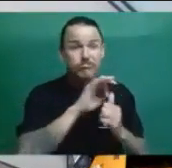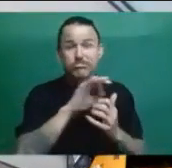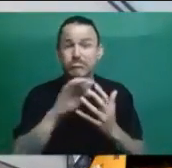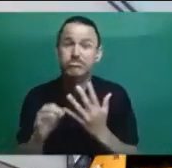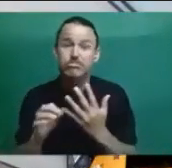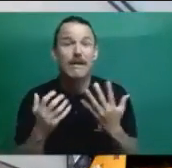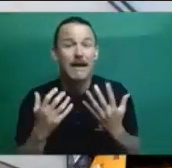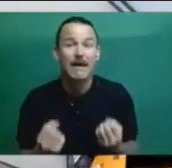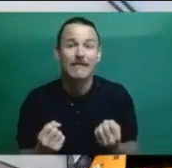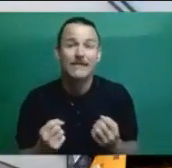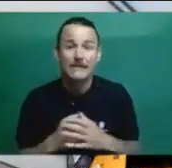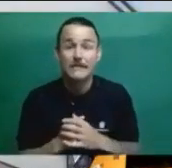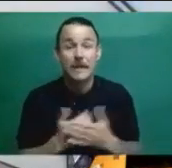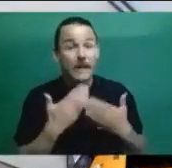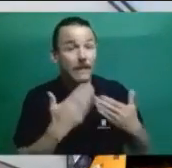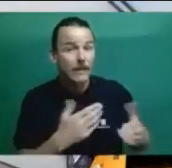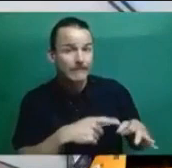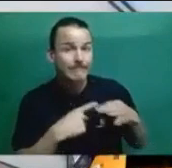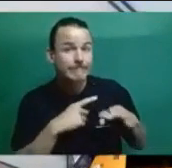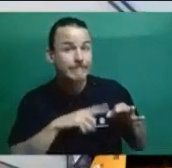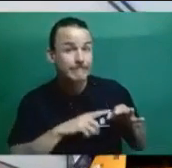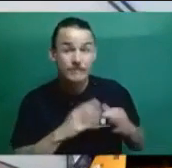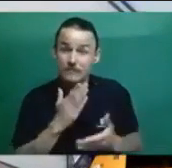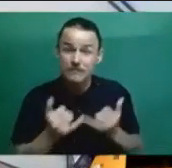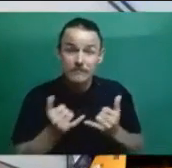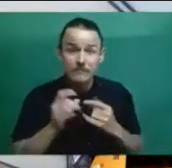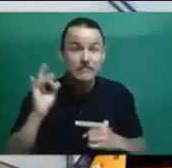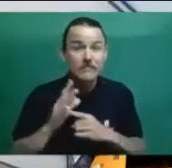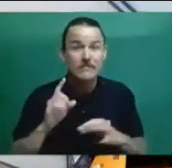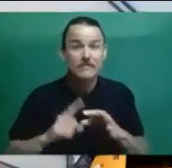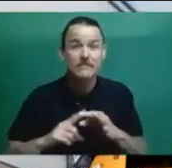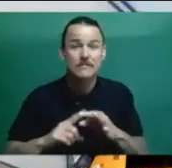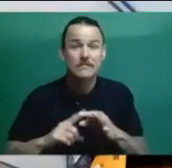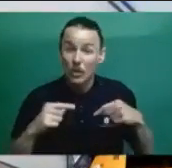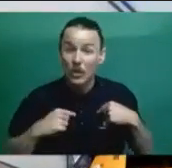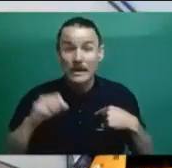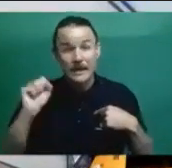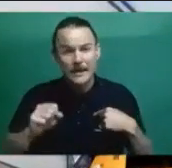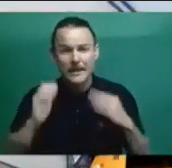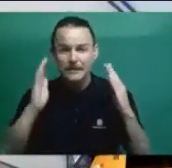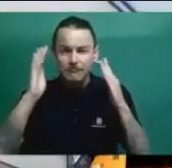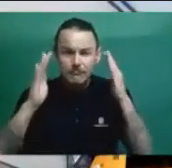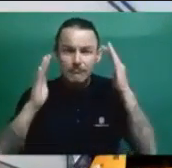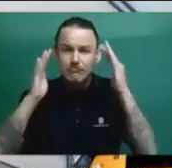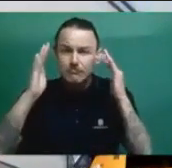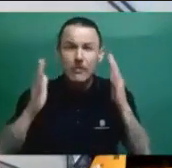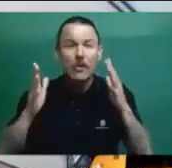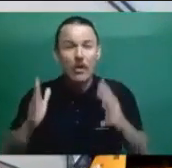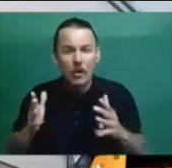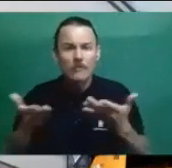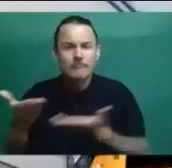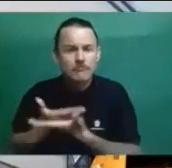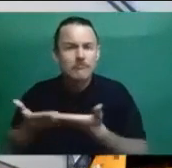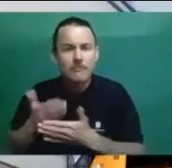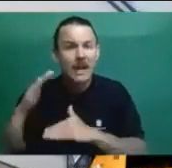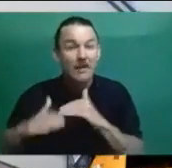one. We give due consideration to all the impacts of all the decisions we make. And sadly, it's not